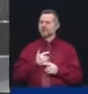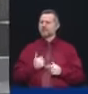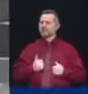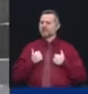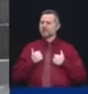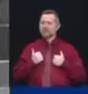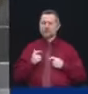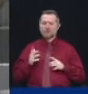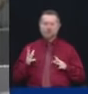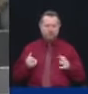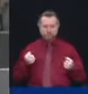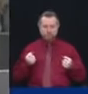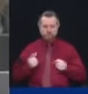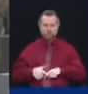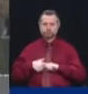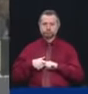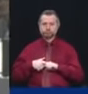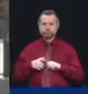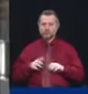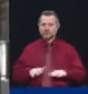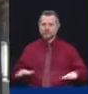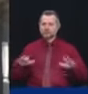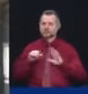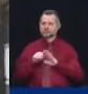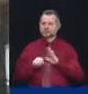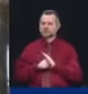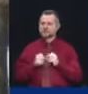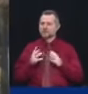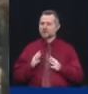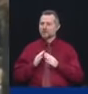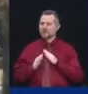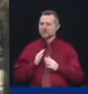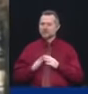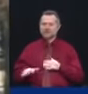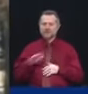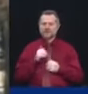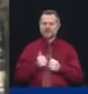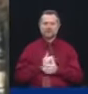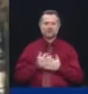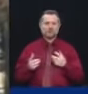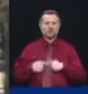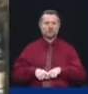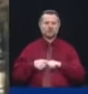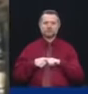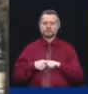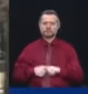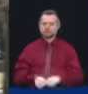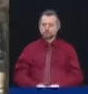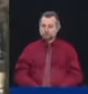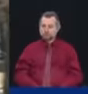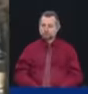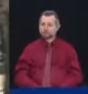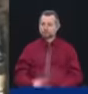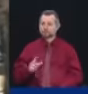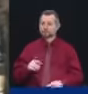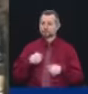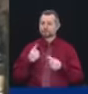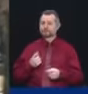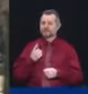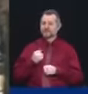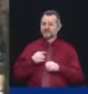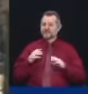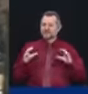state, but also community by community. We have made tremendous investments in Syracuse and